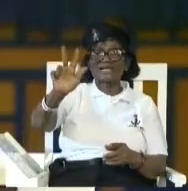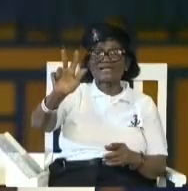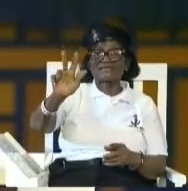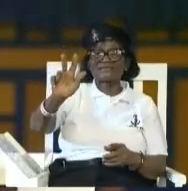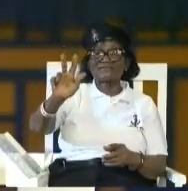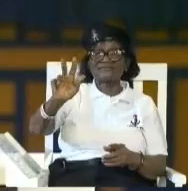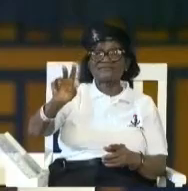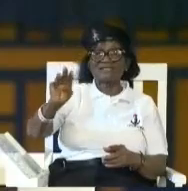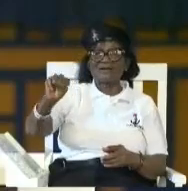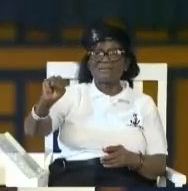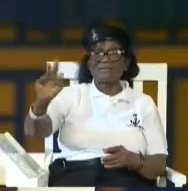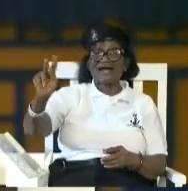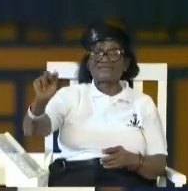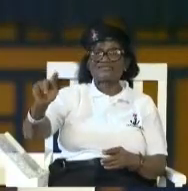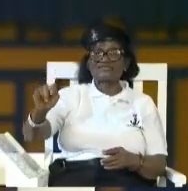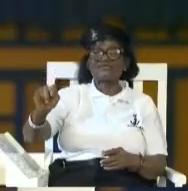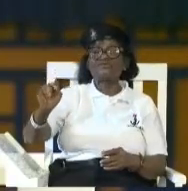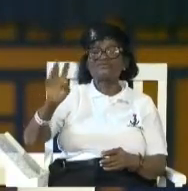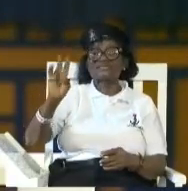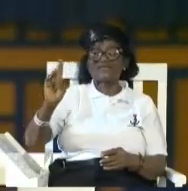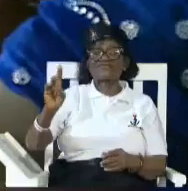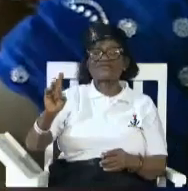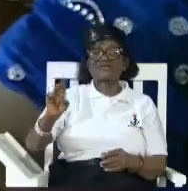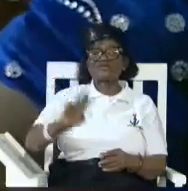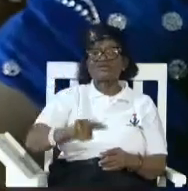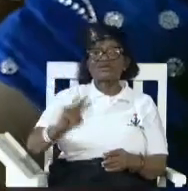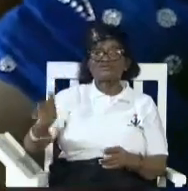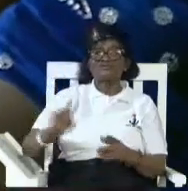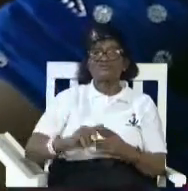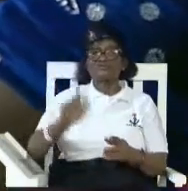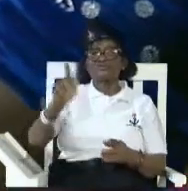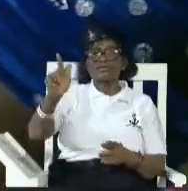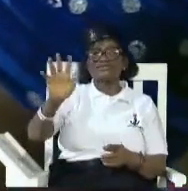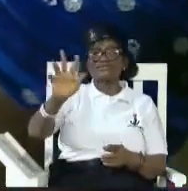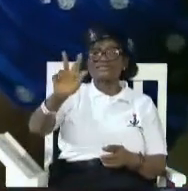23, Matthew 7, 22 to